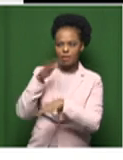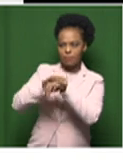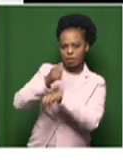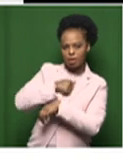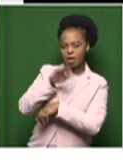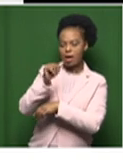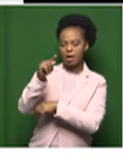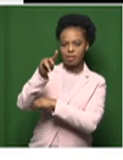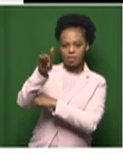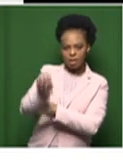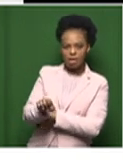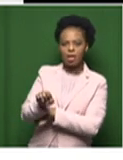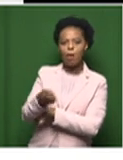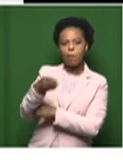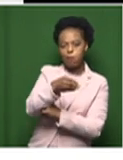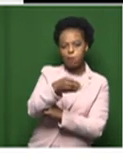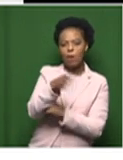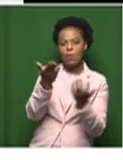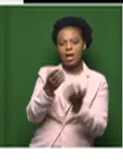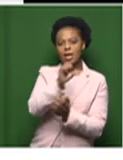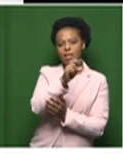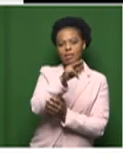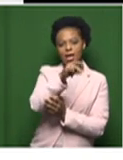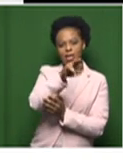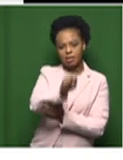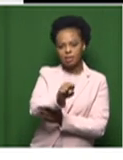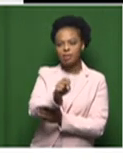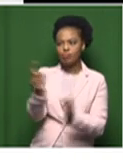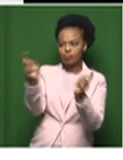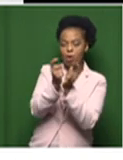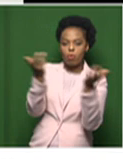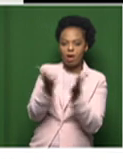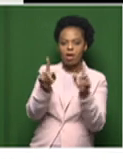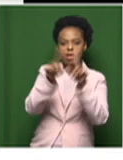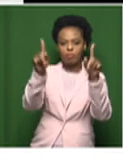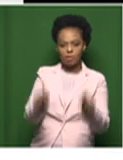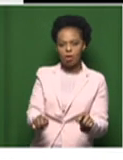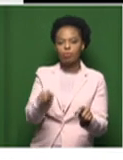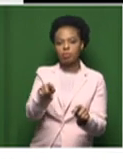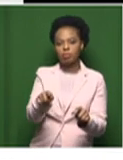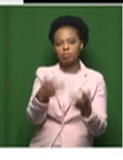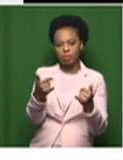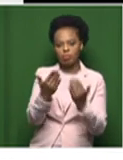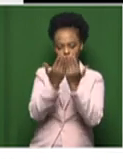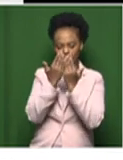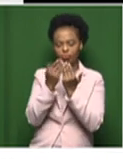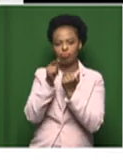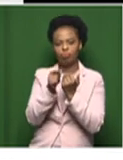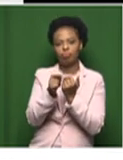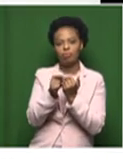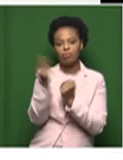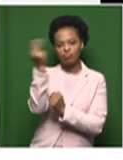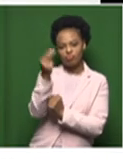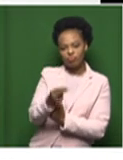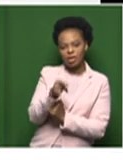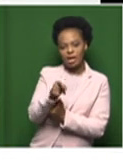He was majoring in ceramics, and we later connected in Cape Town and started Imiso Ceramics. Now, take